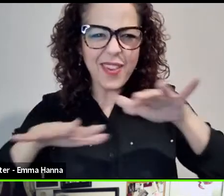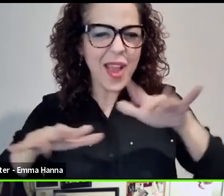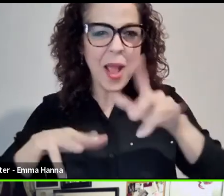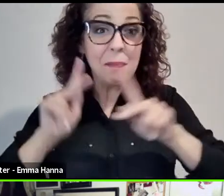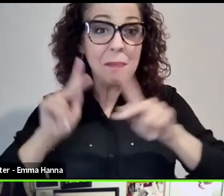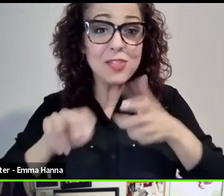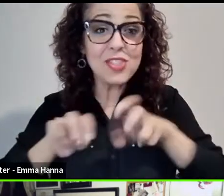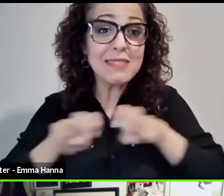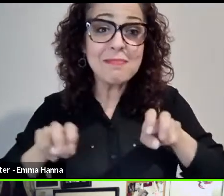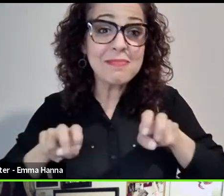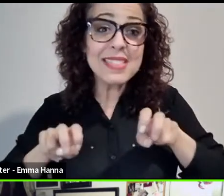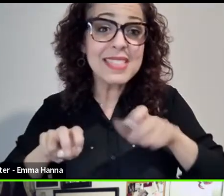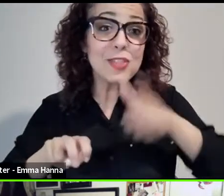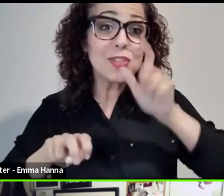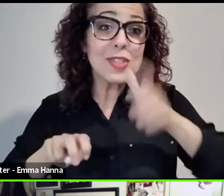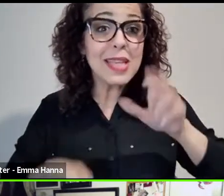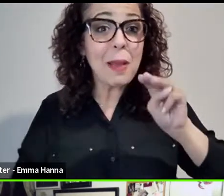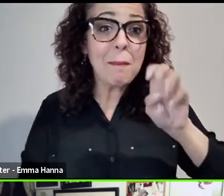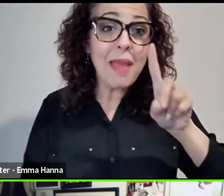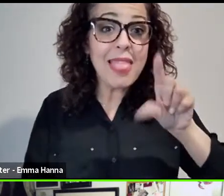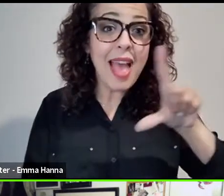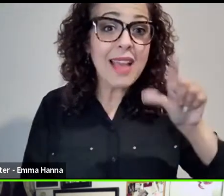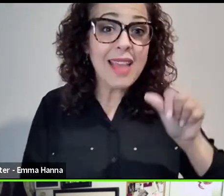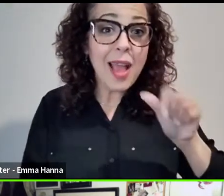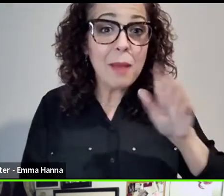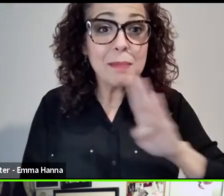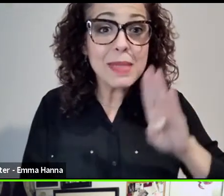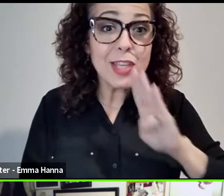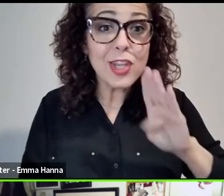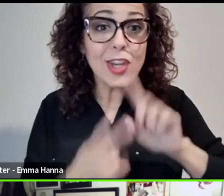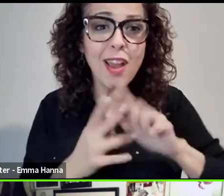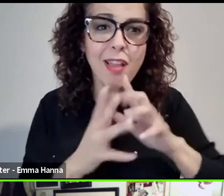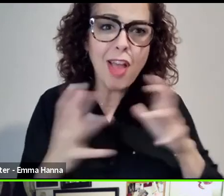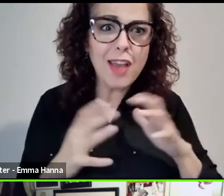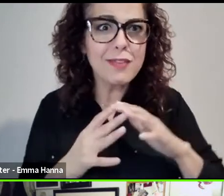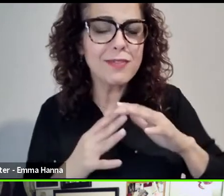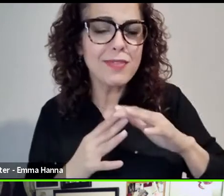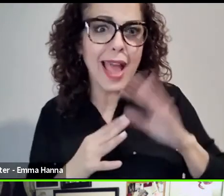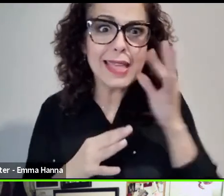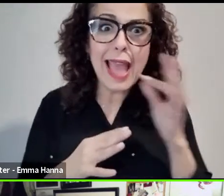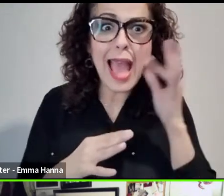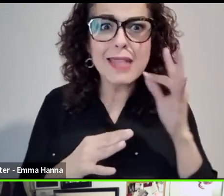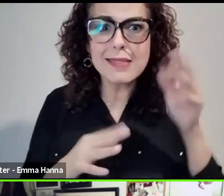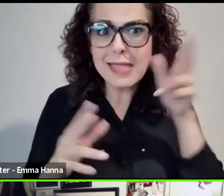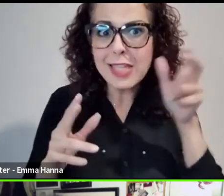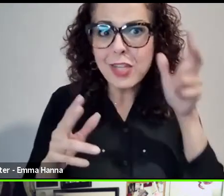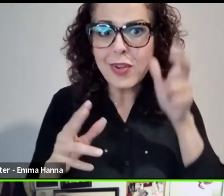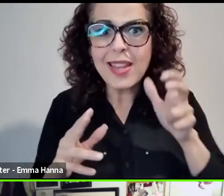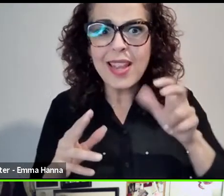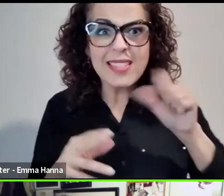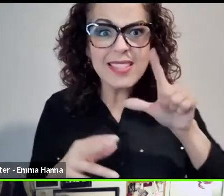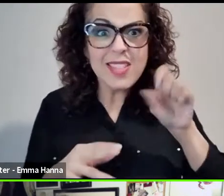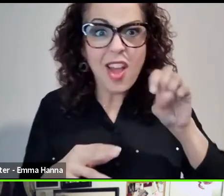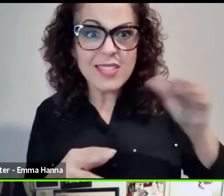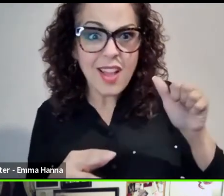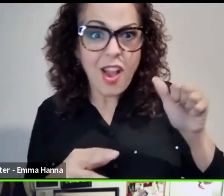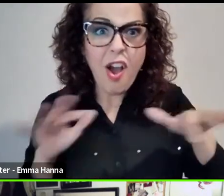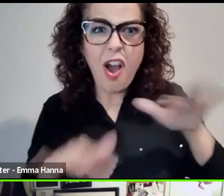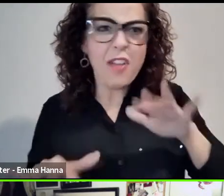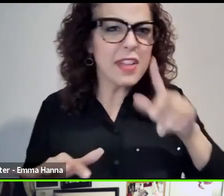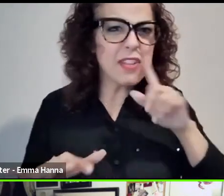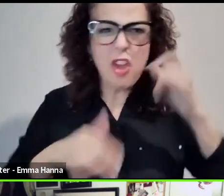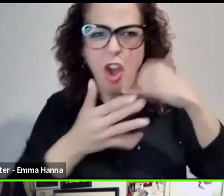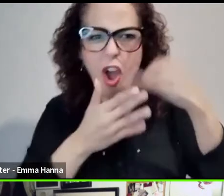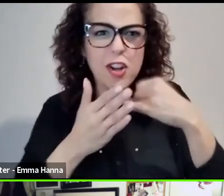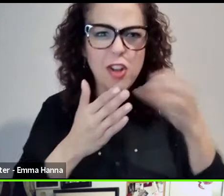curb drinking their medallas, and a bunch of stray cats, and people bearing salsa from their cars, and art all over all the fucking walls. And for